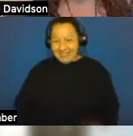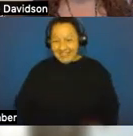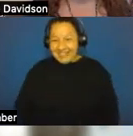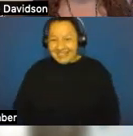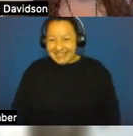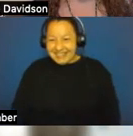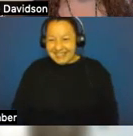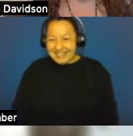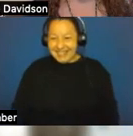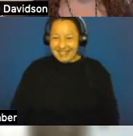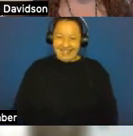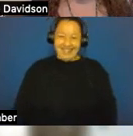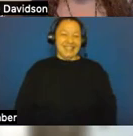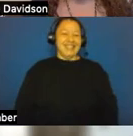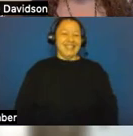Okay.